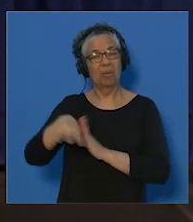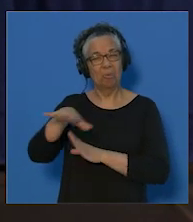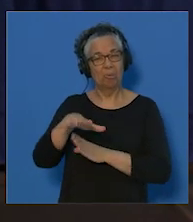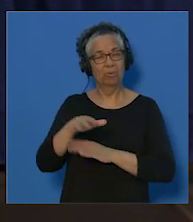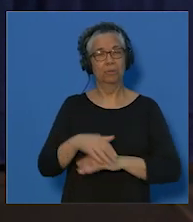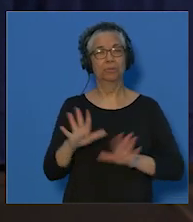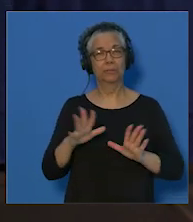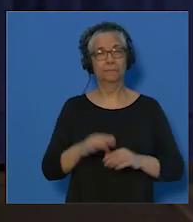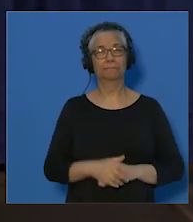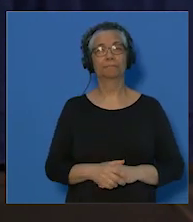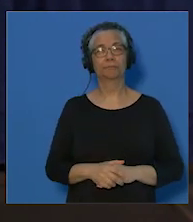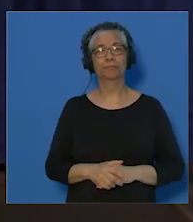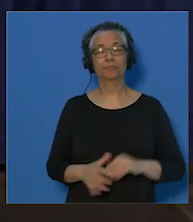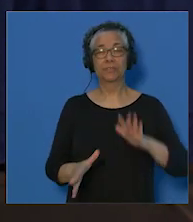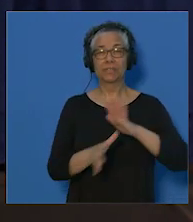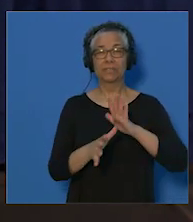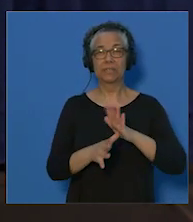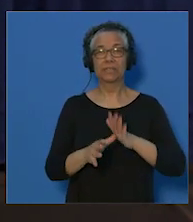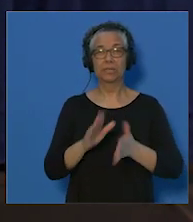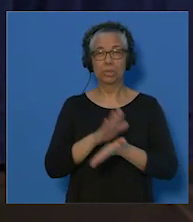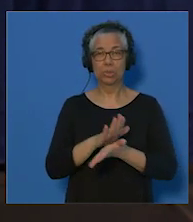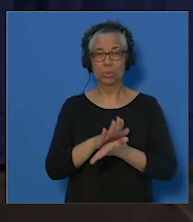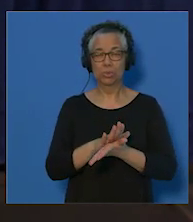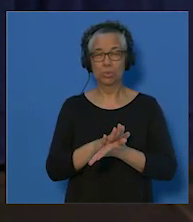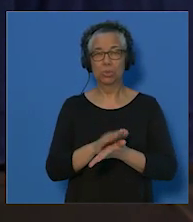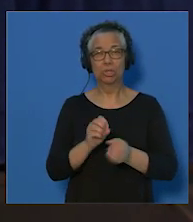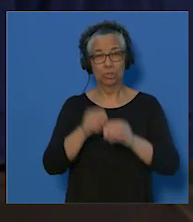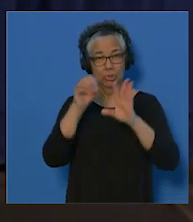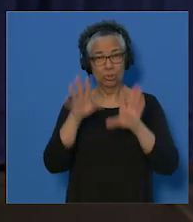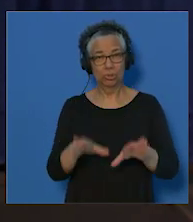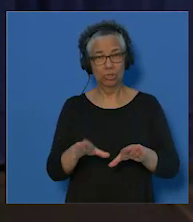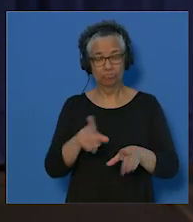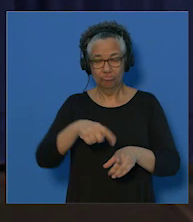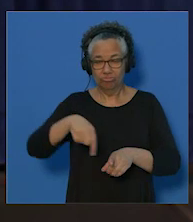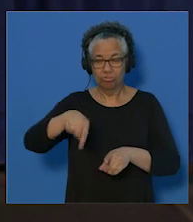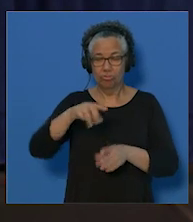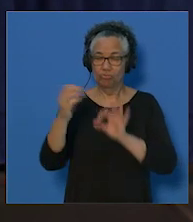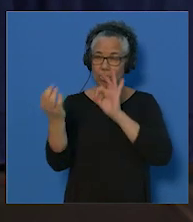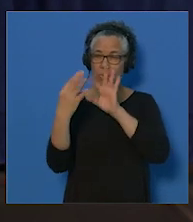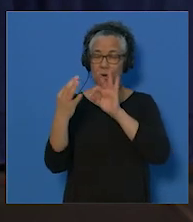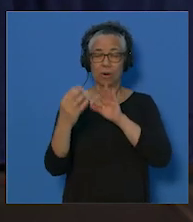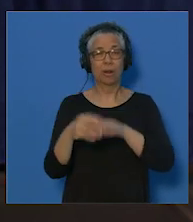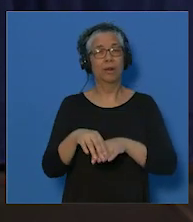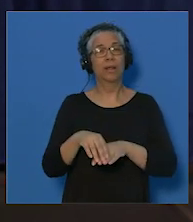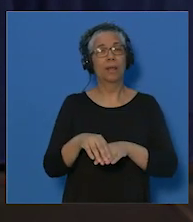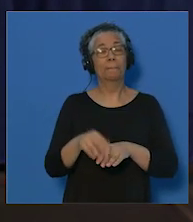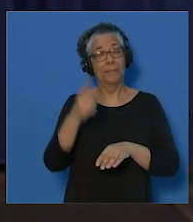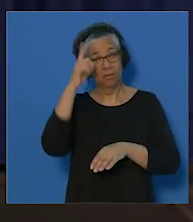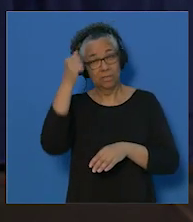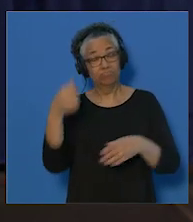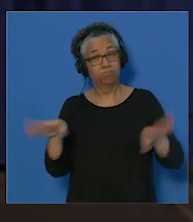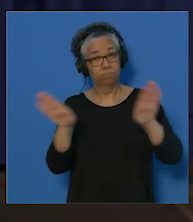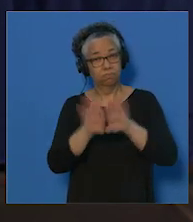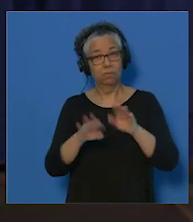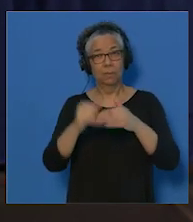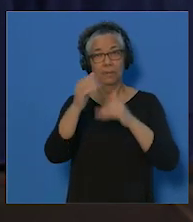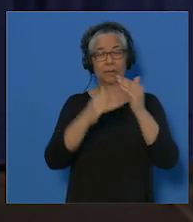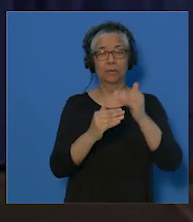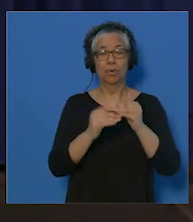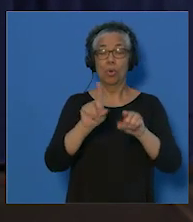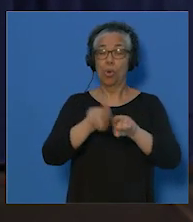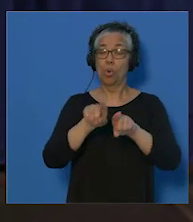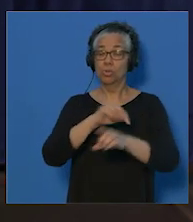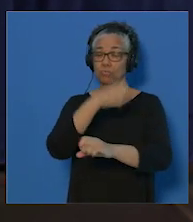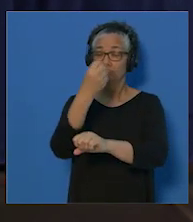students transitioned to remote learning on March 19th as a result of the closure of school buildings. Additionally, the shelter-in-place impacted